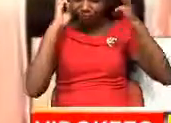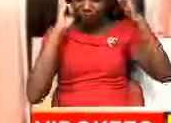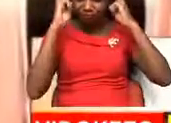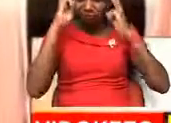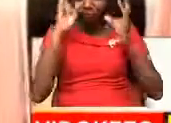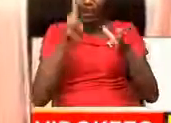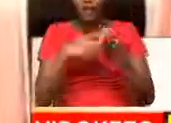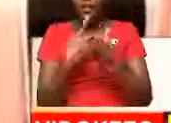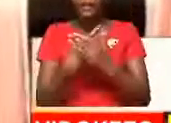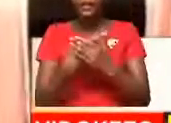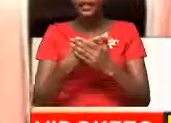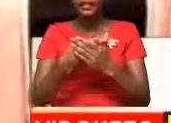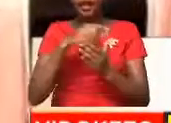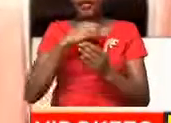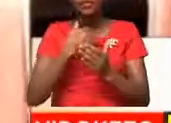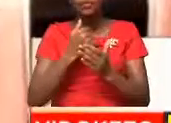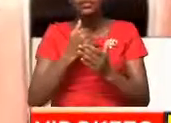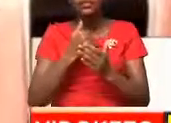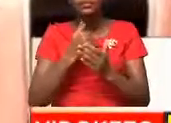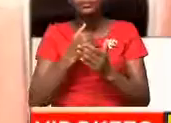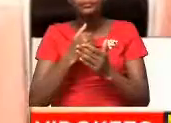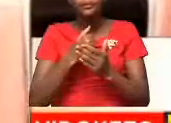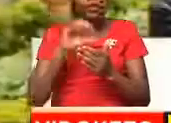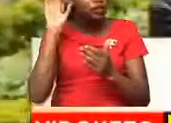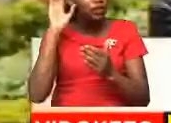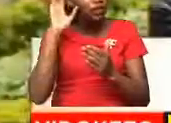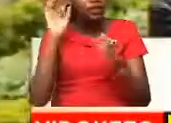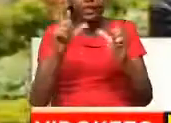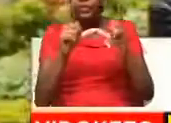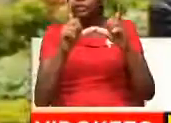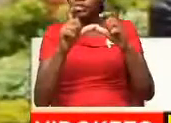together with the media to ensure that they are sensitized.